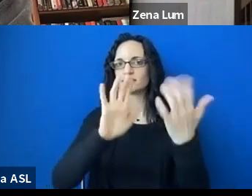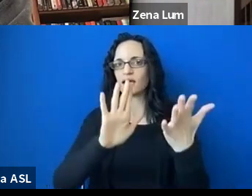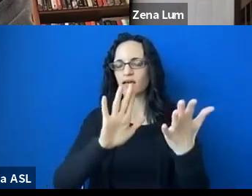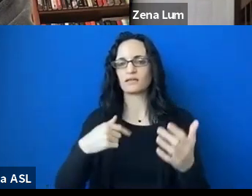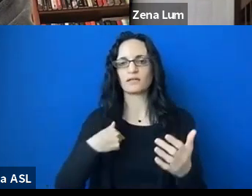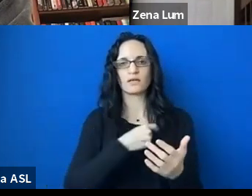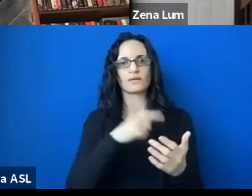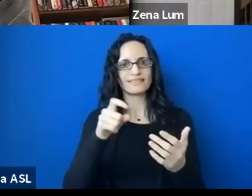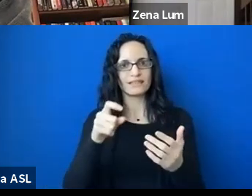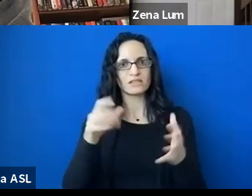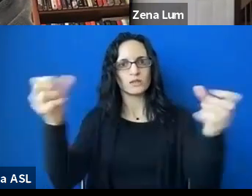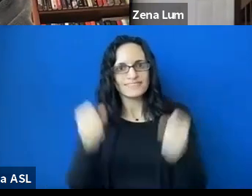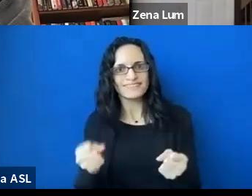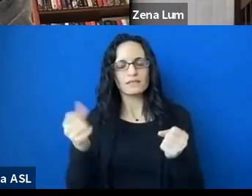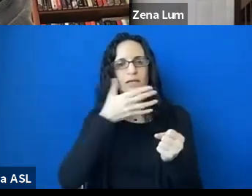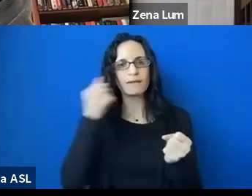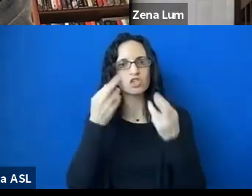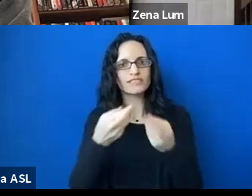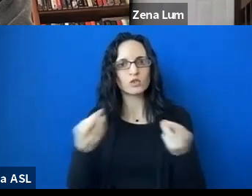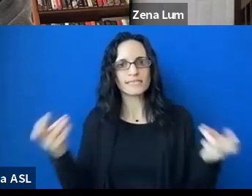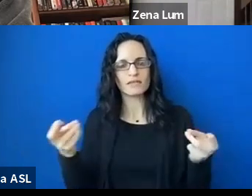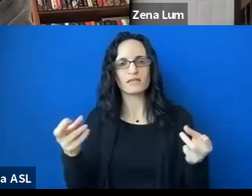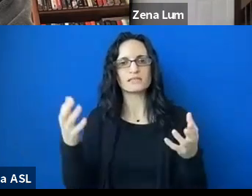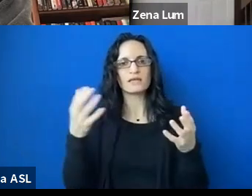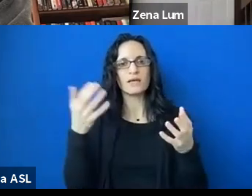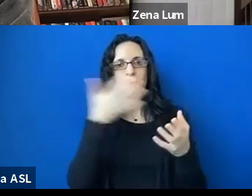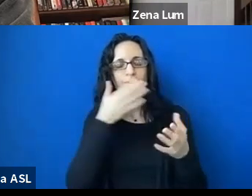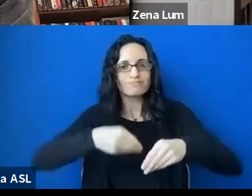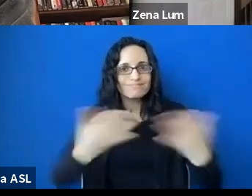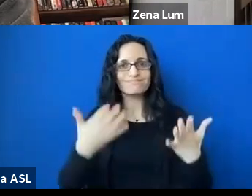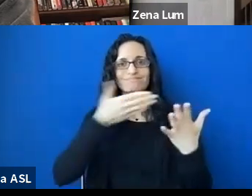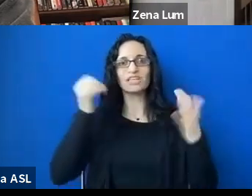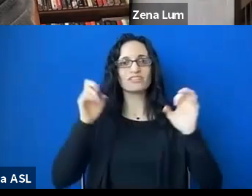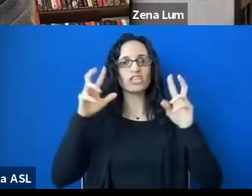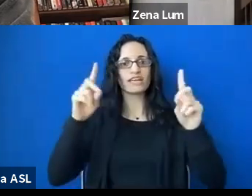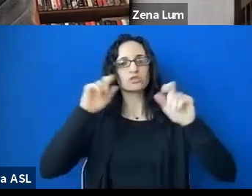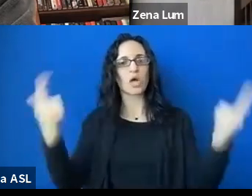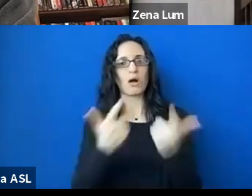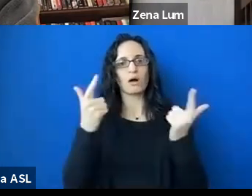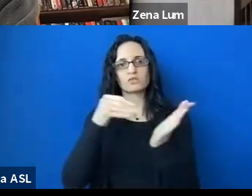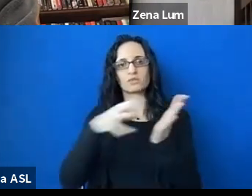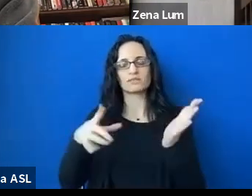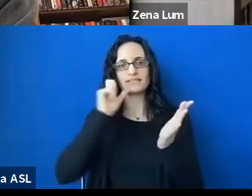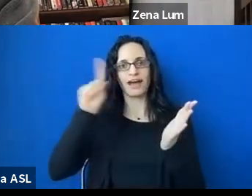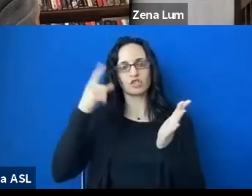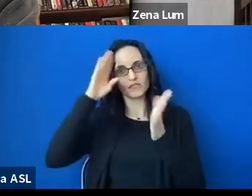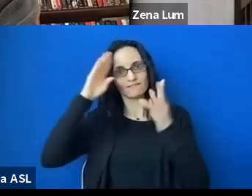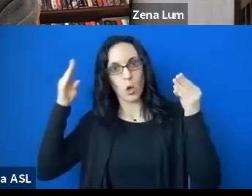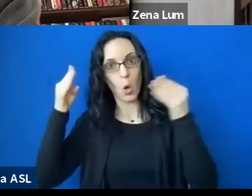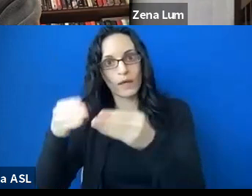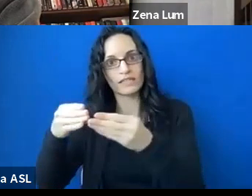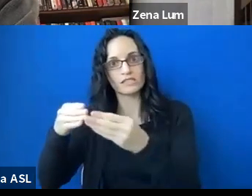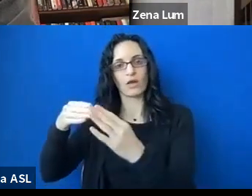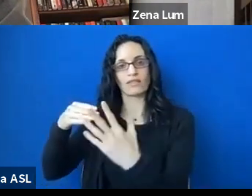better resources and better education to all of our students and not just focus so much on these three elite schools.